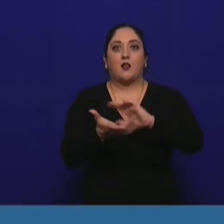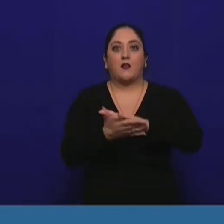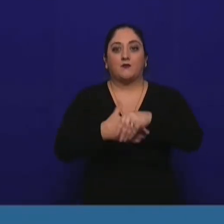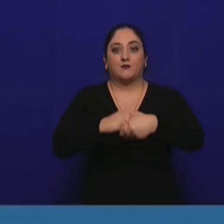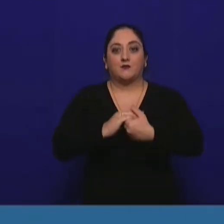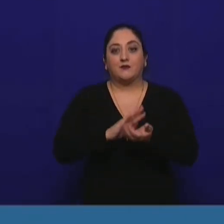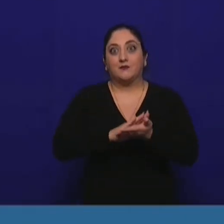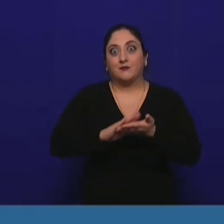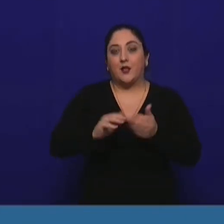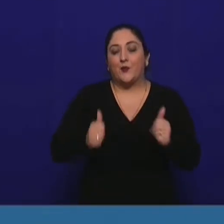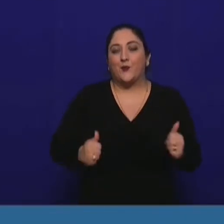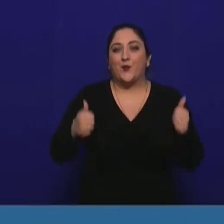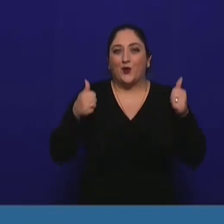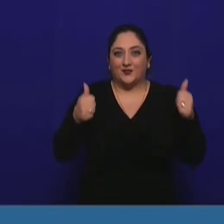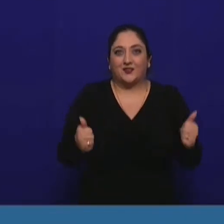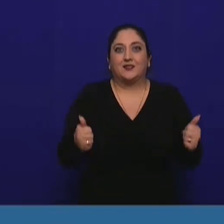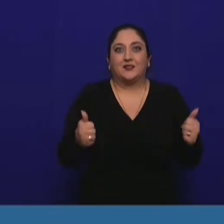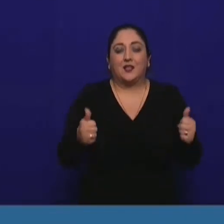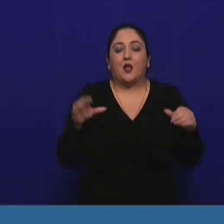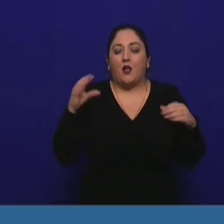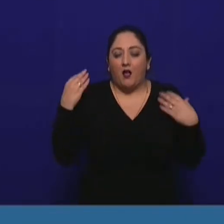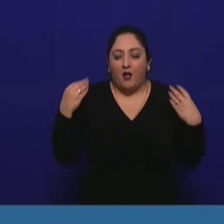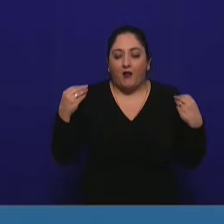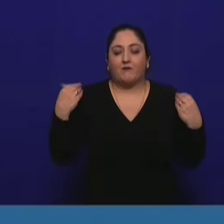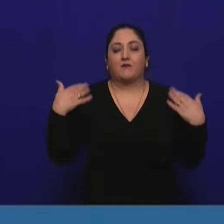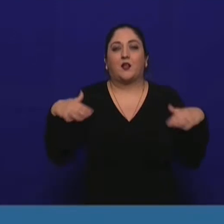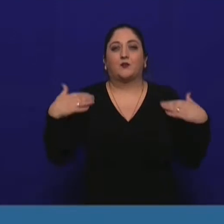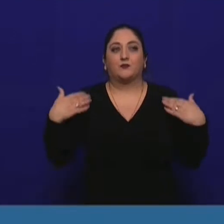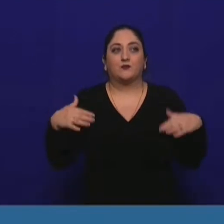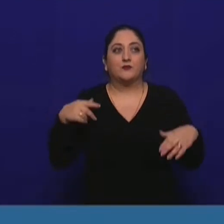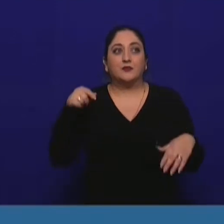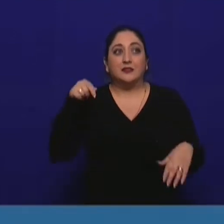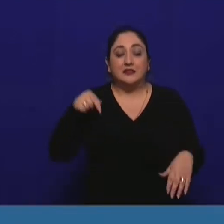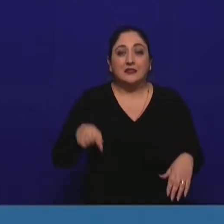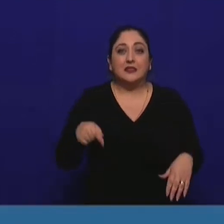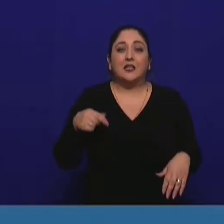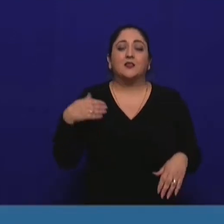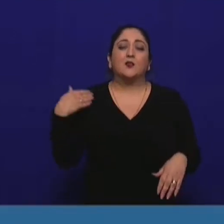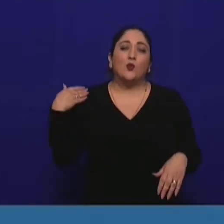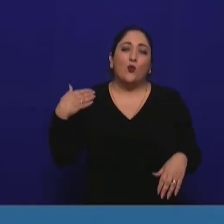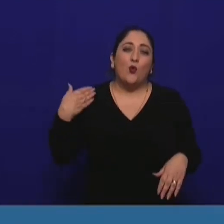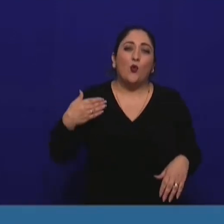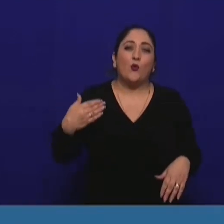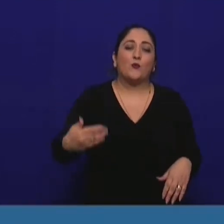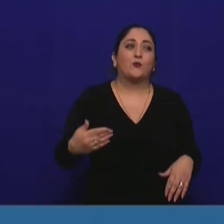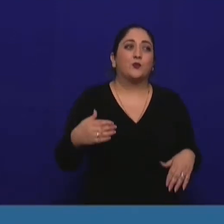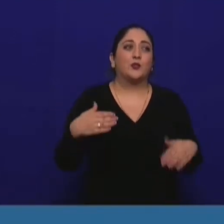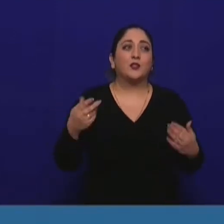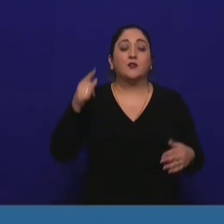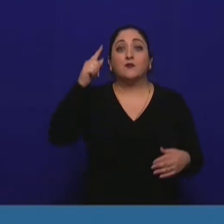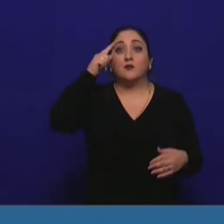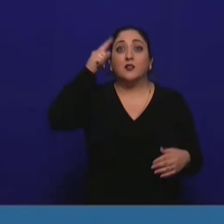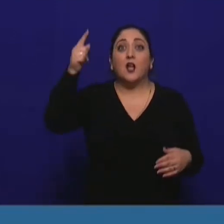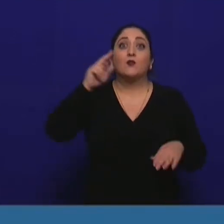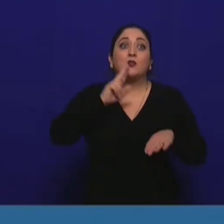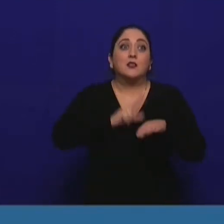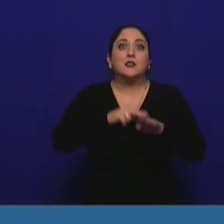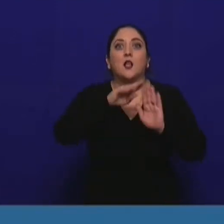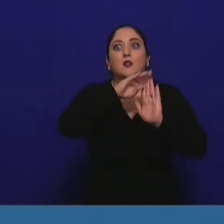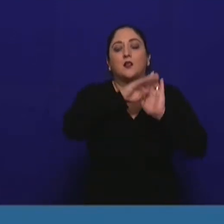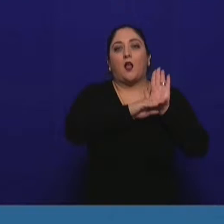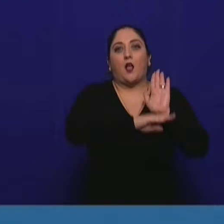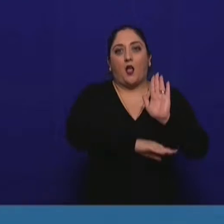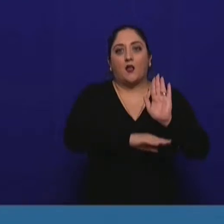importanti nibqgħu għaddejjin bihom. Dan huwa importanti xenarju fejn dan huwa kif nafu kif nistgħu